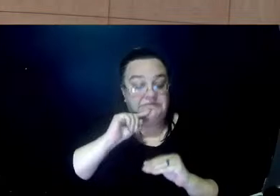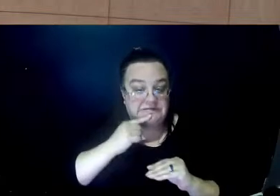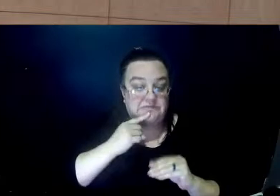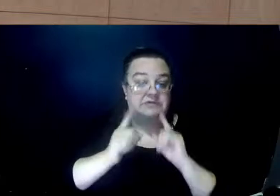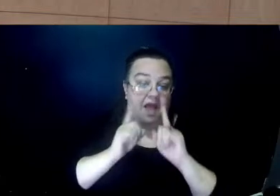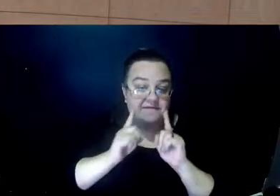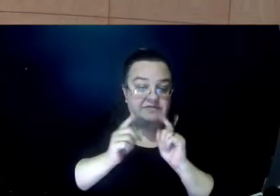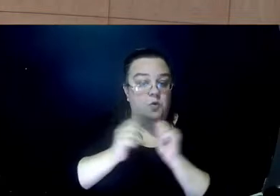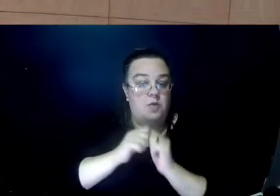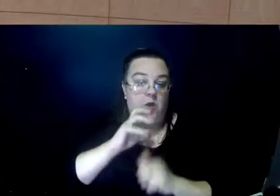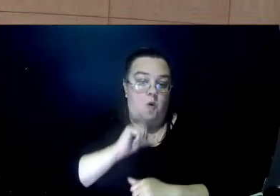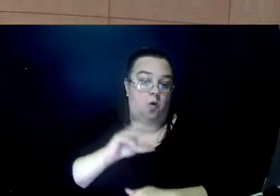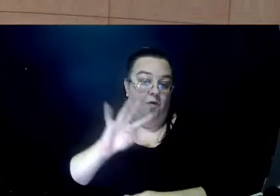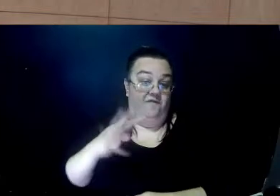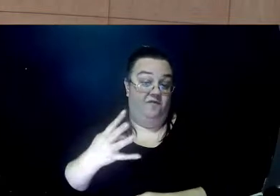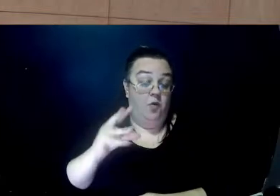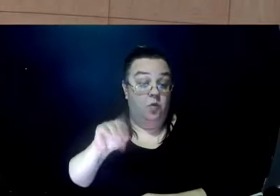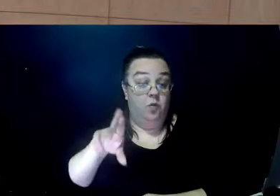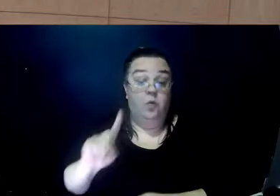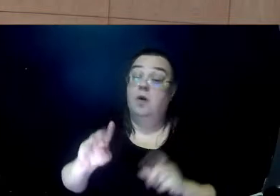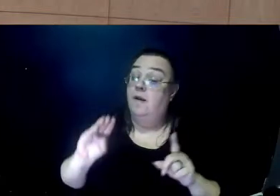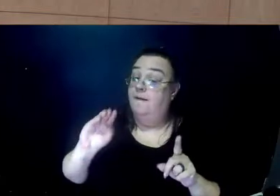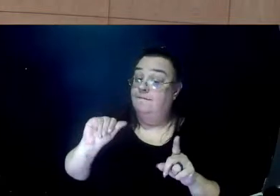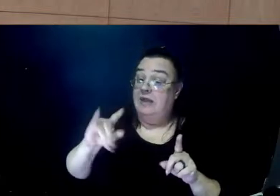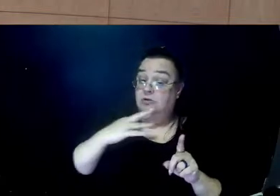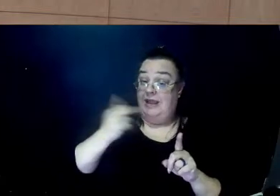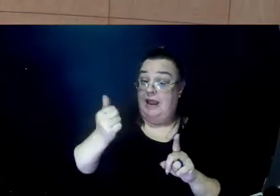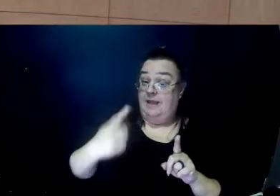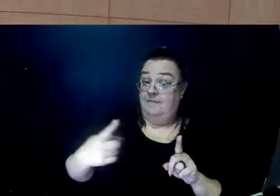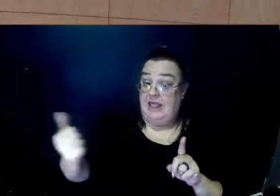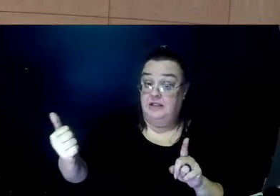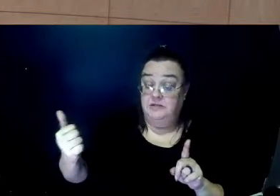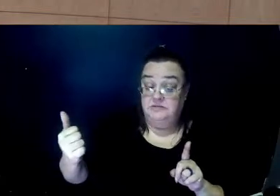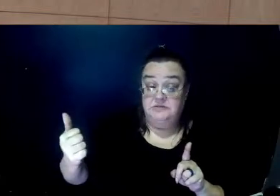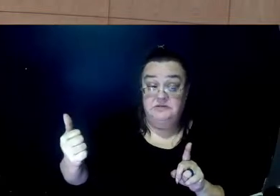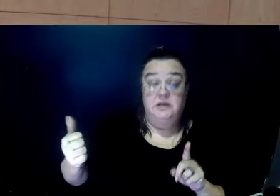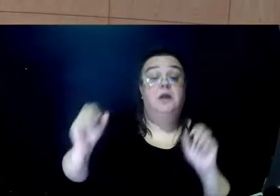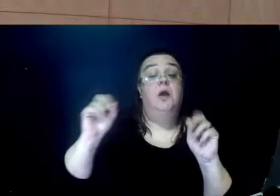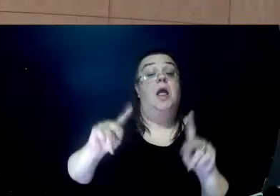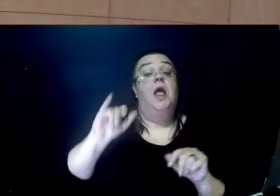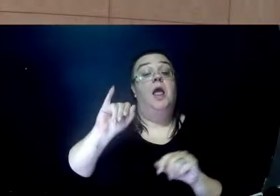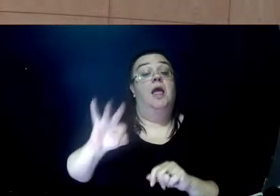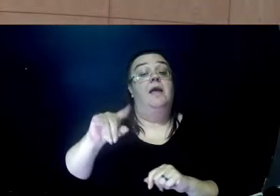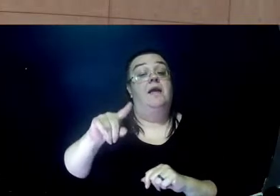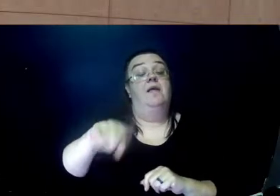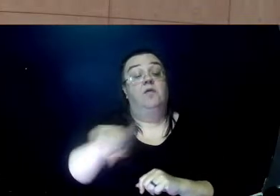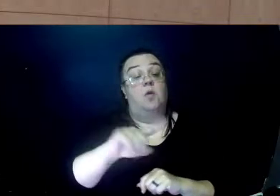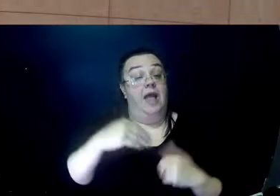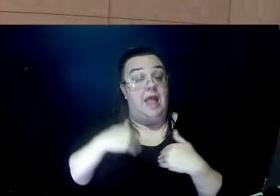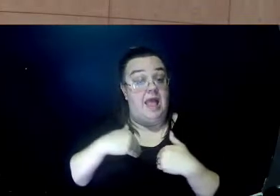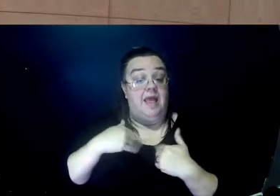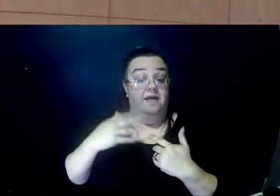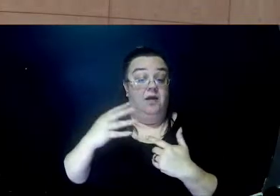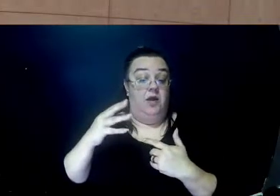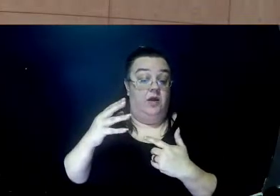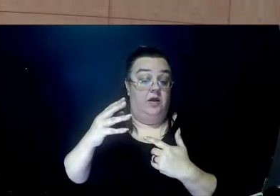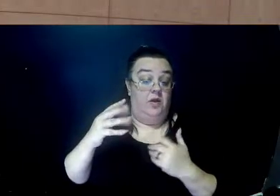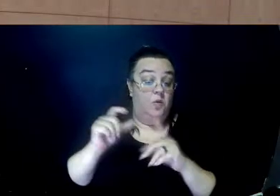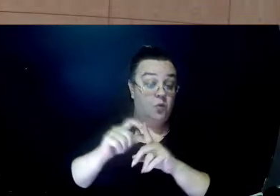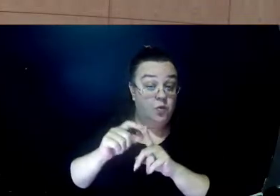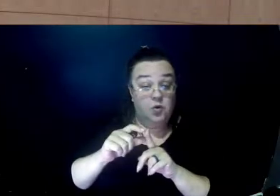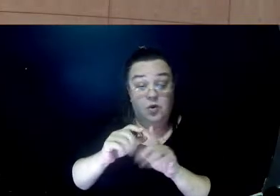Ward. Anyone else? All right, if you have wording ideas, send them to